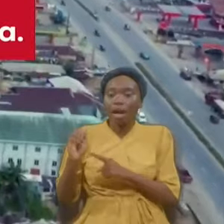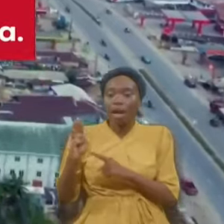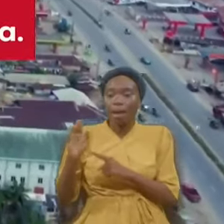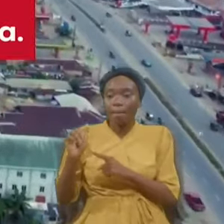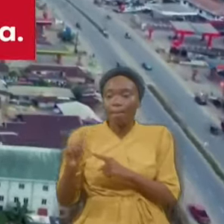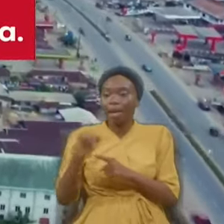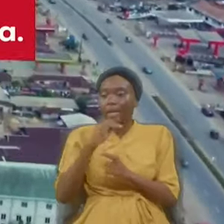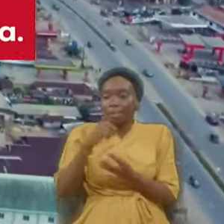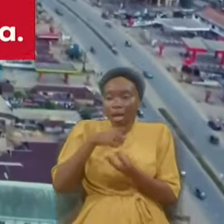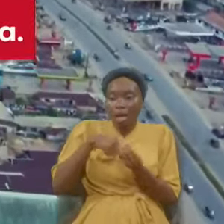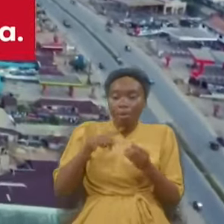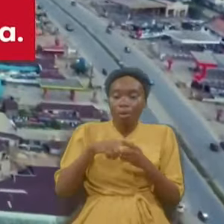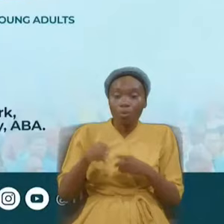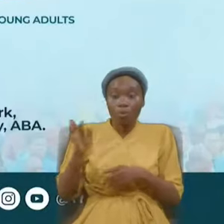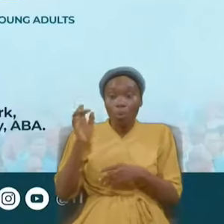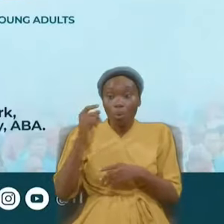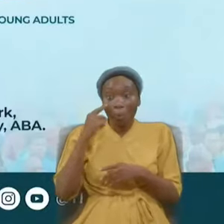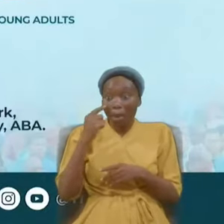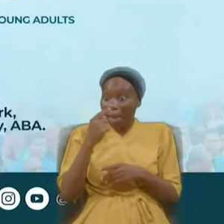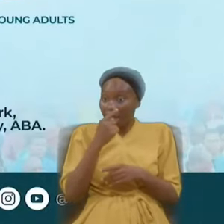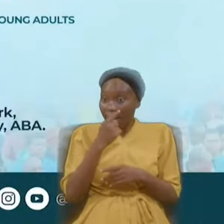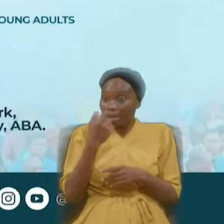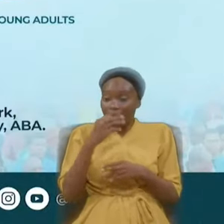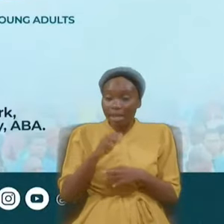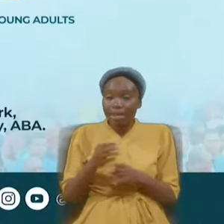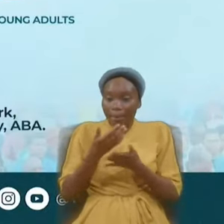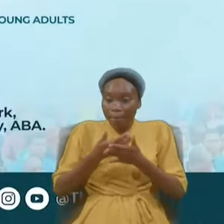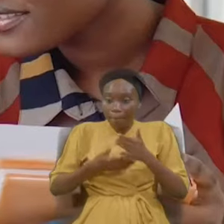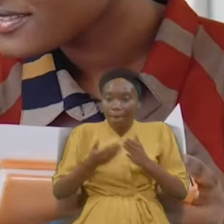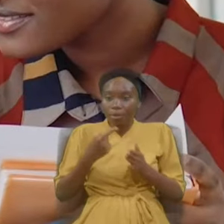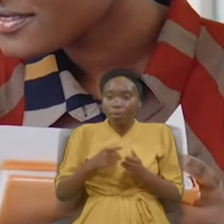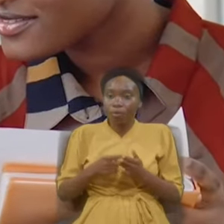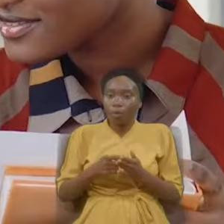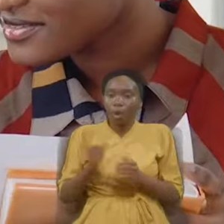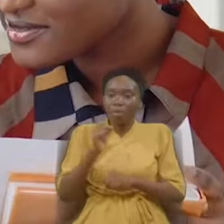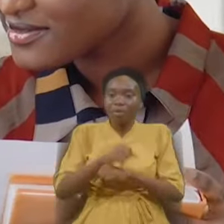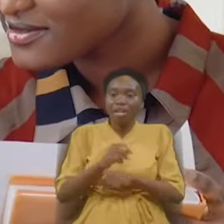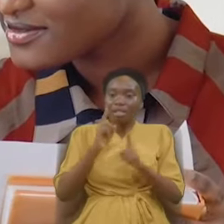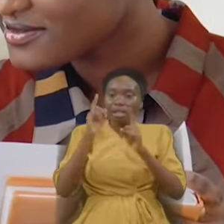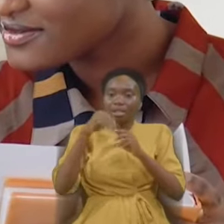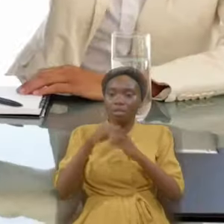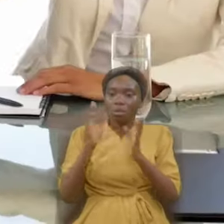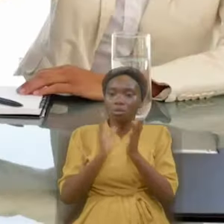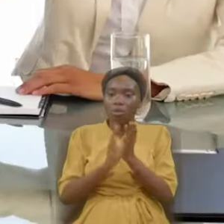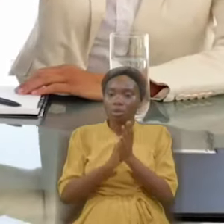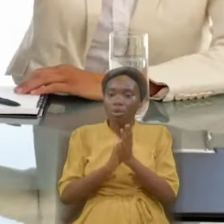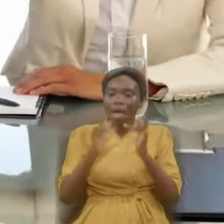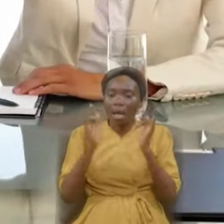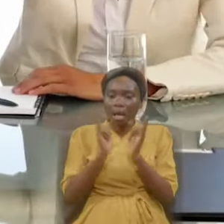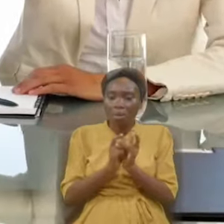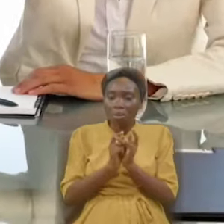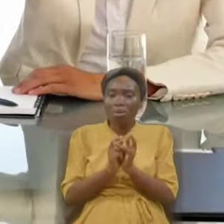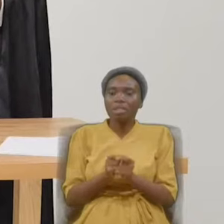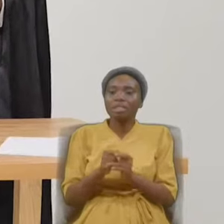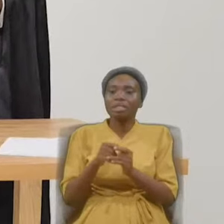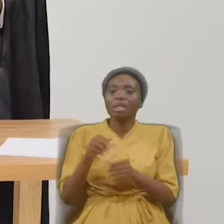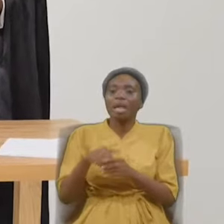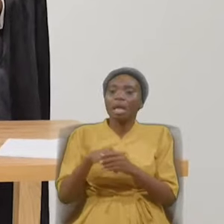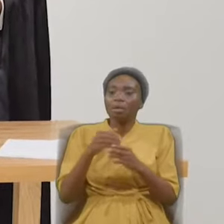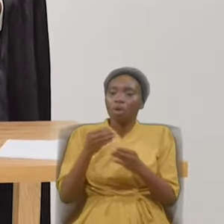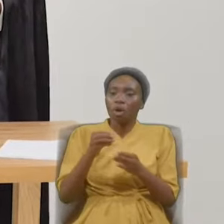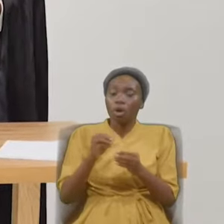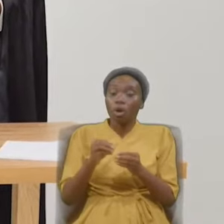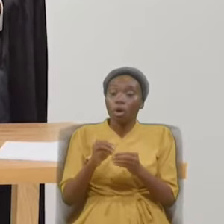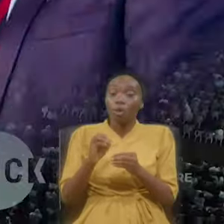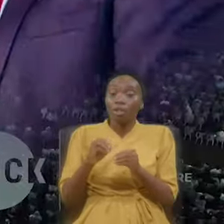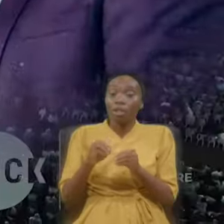about to witness the birth of prevailing stars in their schools, campuses, offices, orientation